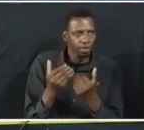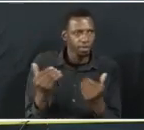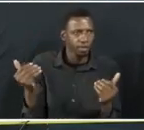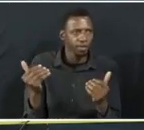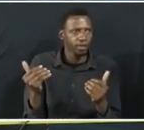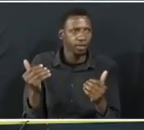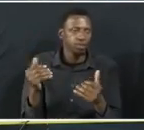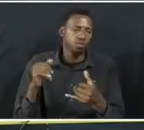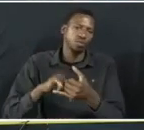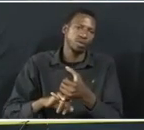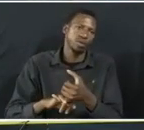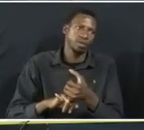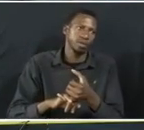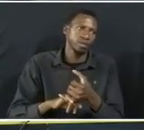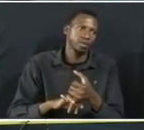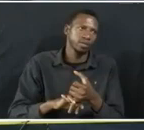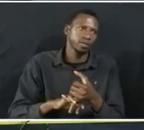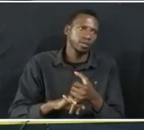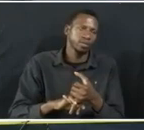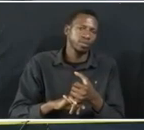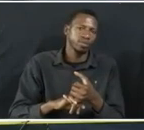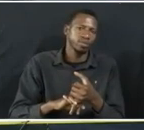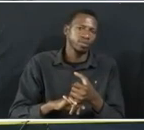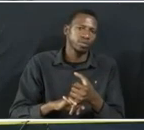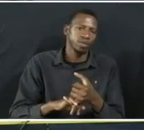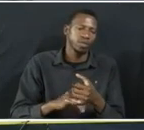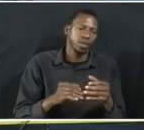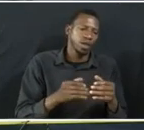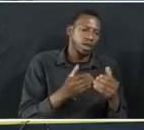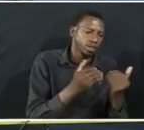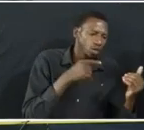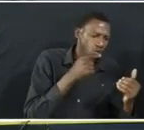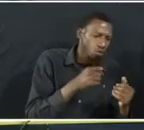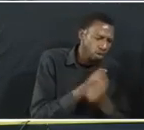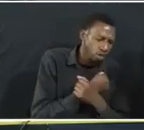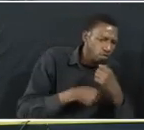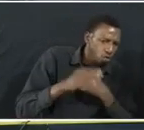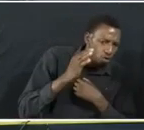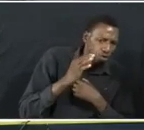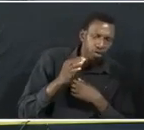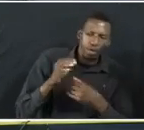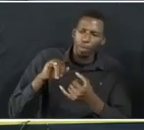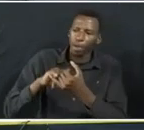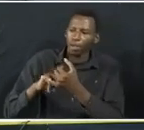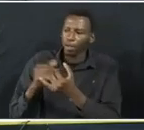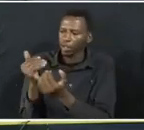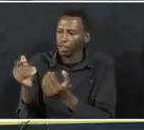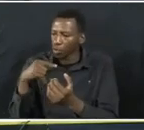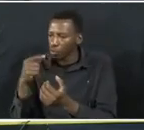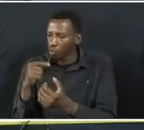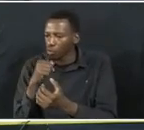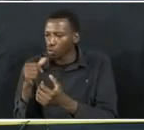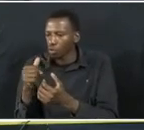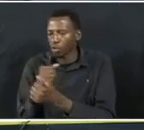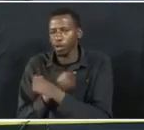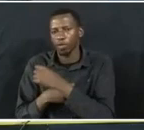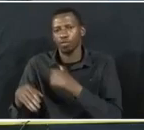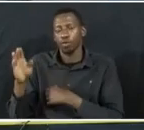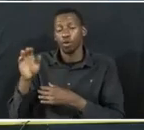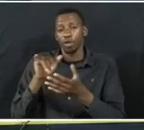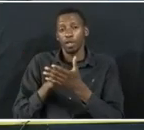marrying into an ungodly family. And that is what the sons of God did with the daughters of